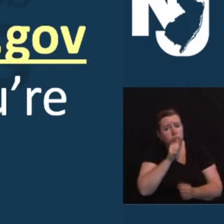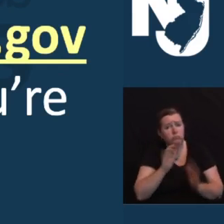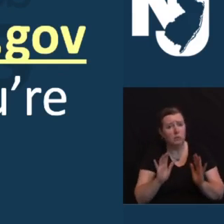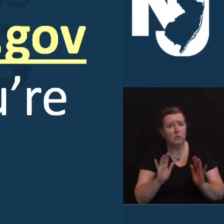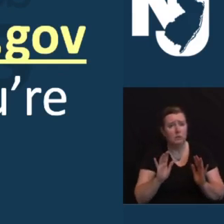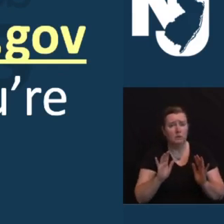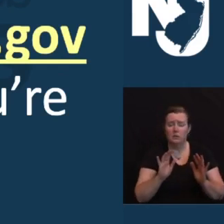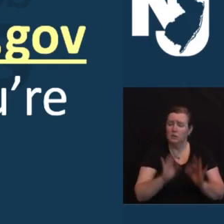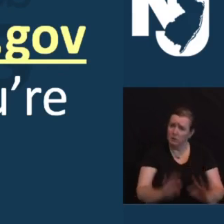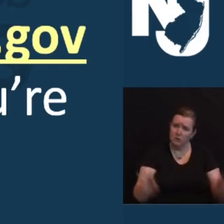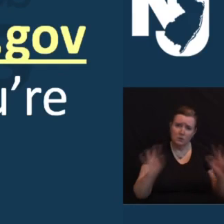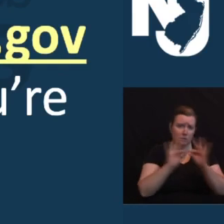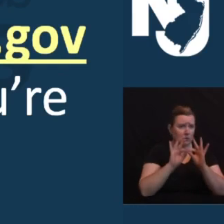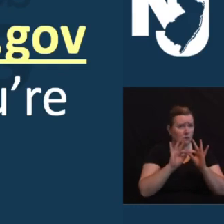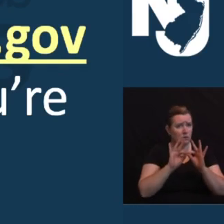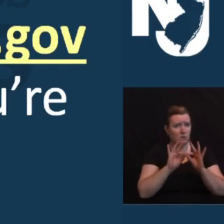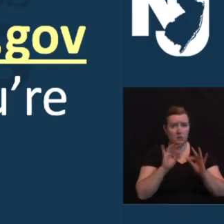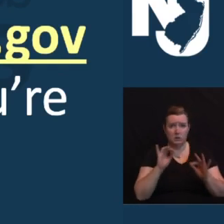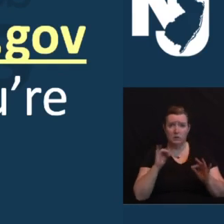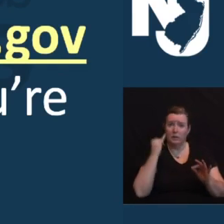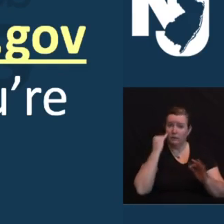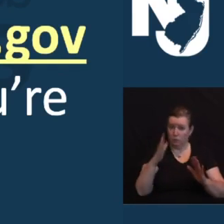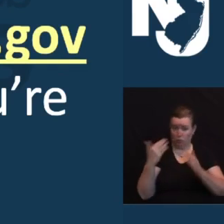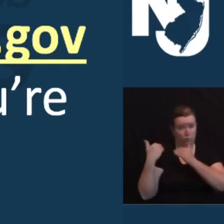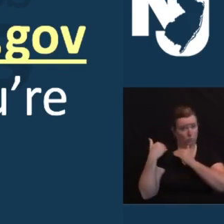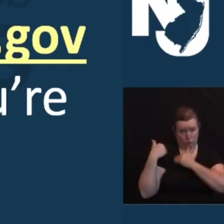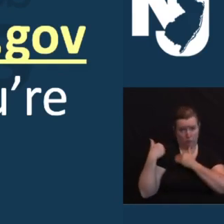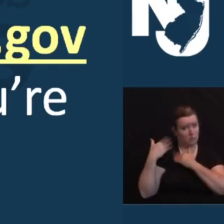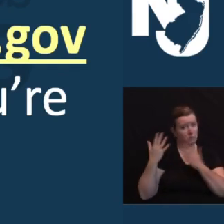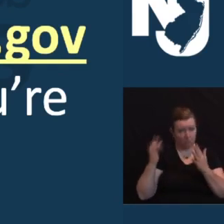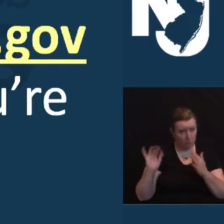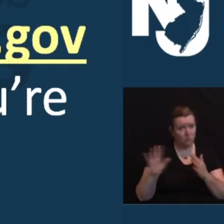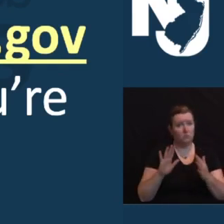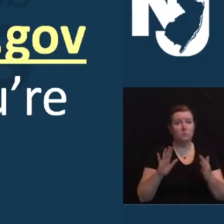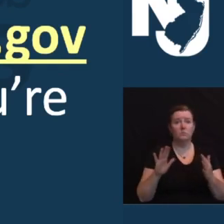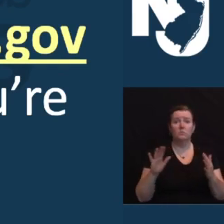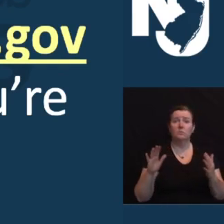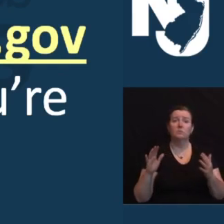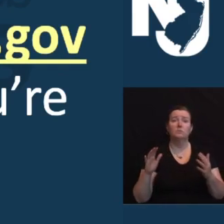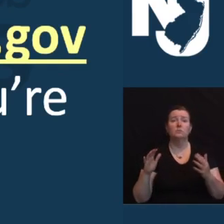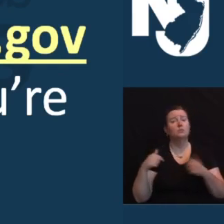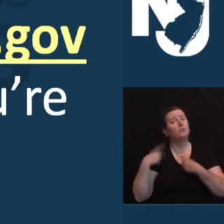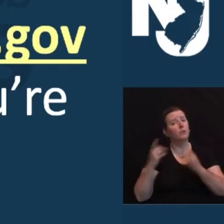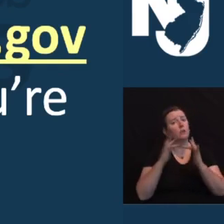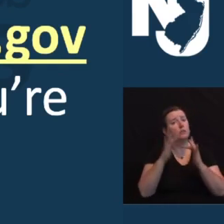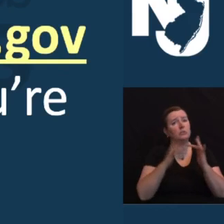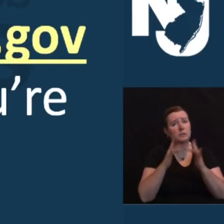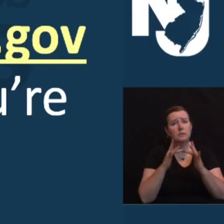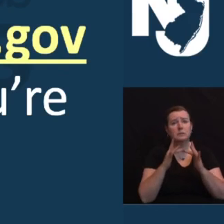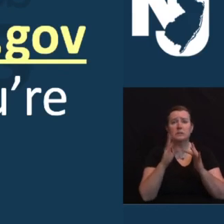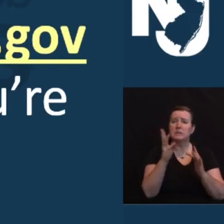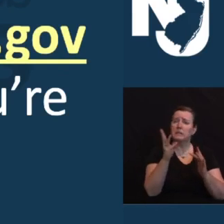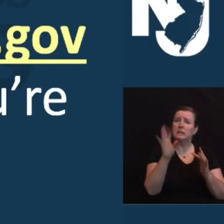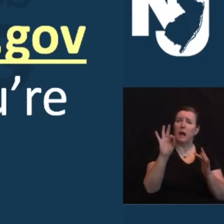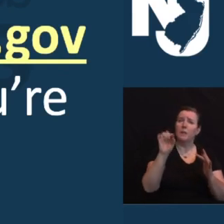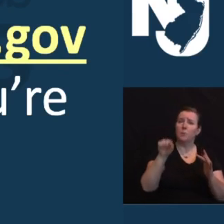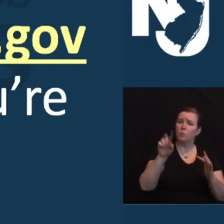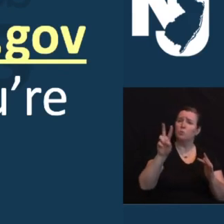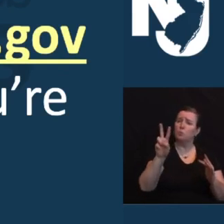and it is your civic responsibility. So far online, 69.2% of New Jersey households